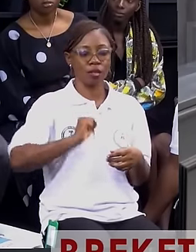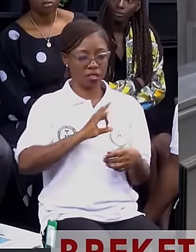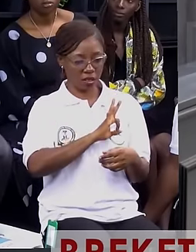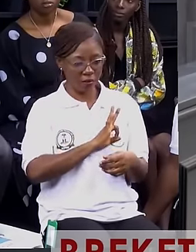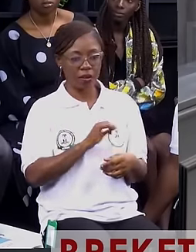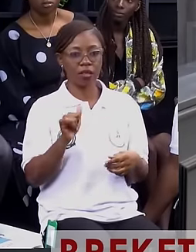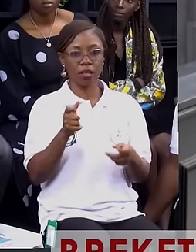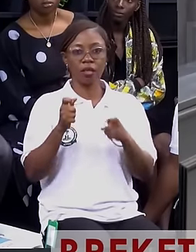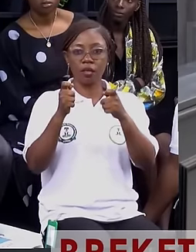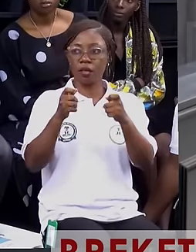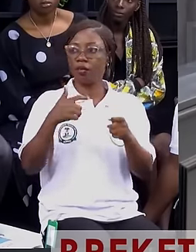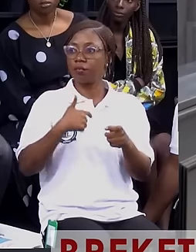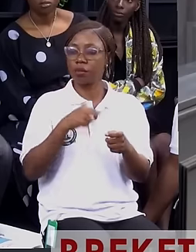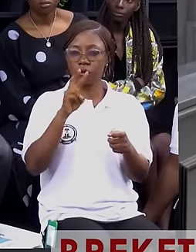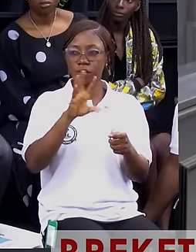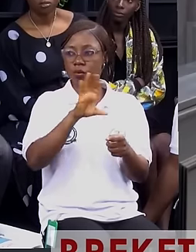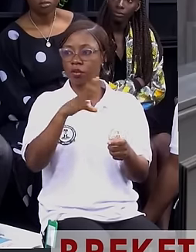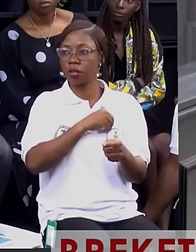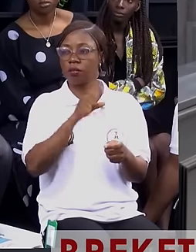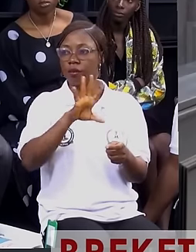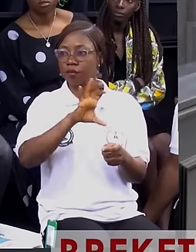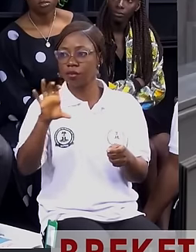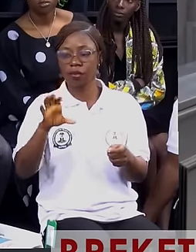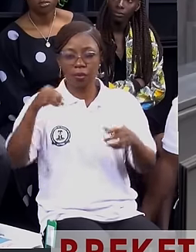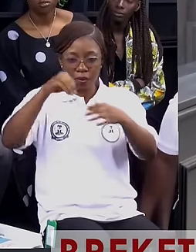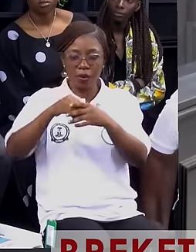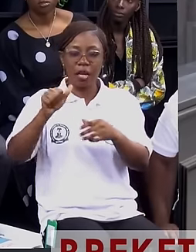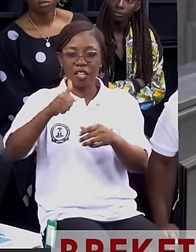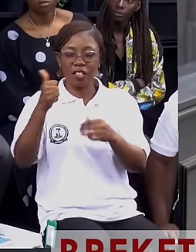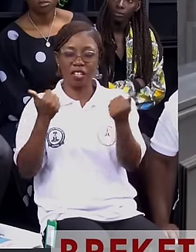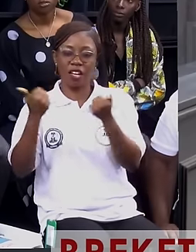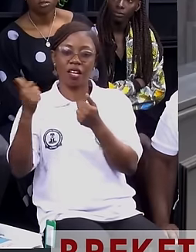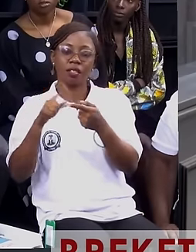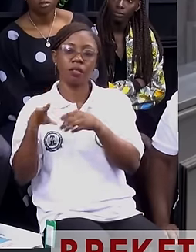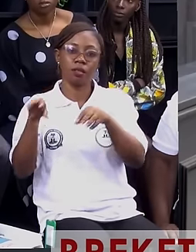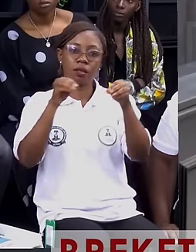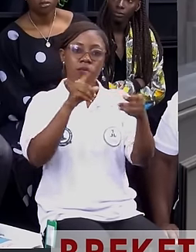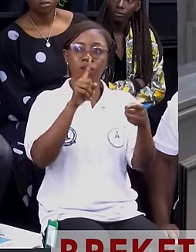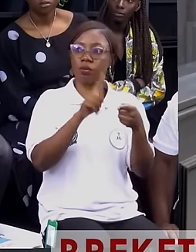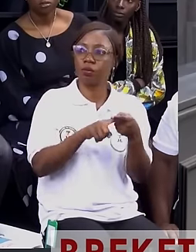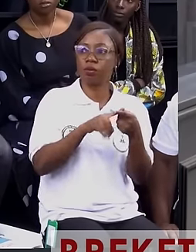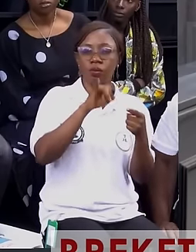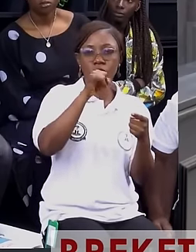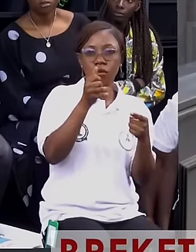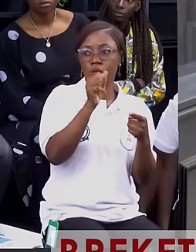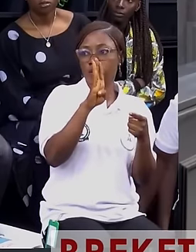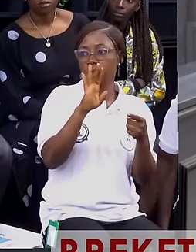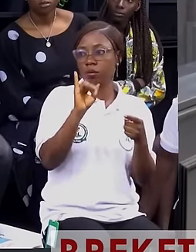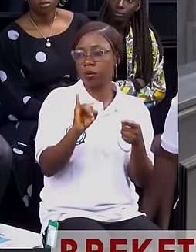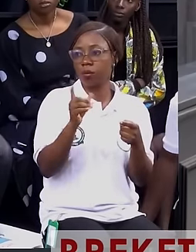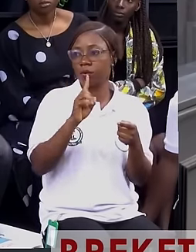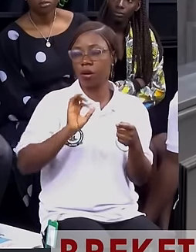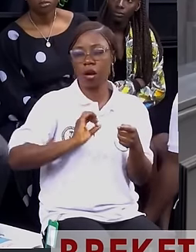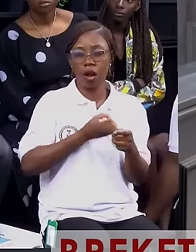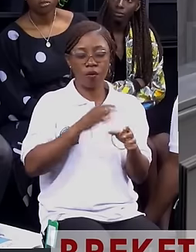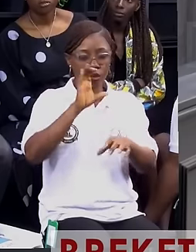me 200 and 500. They put me in another car. They now took me to Ejabi, where our church is. So the church